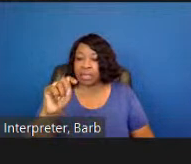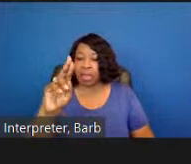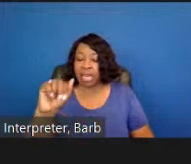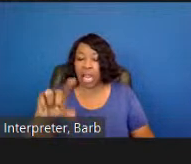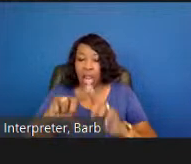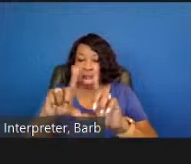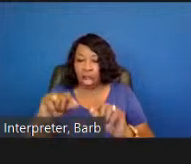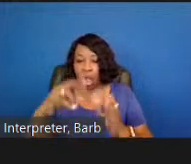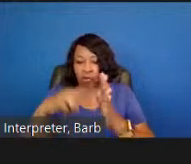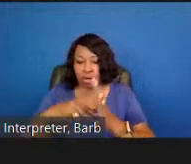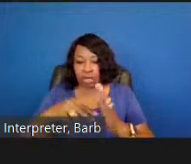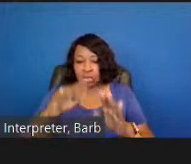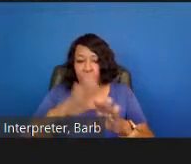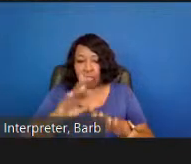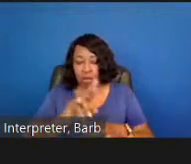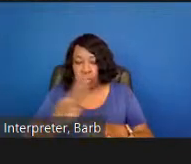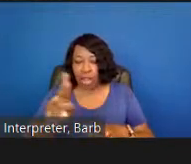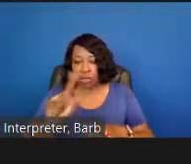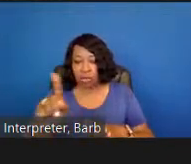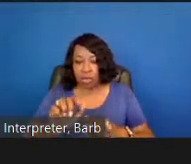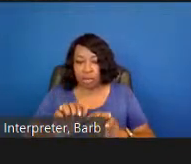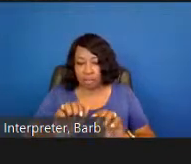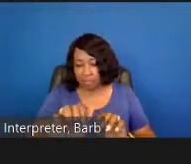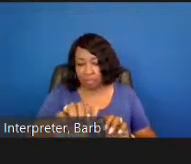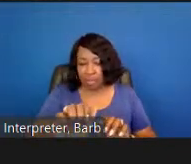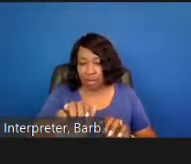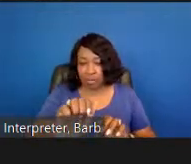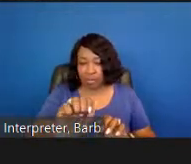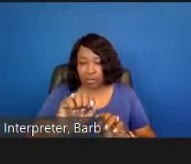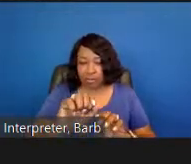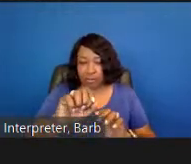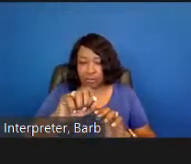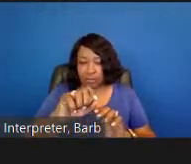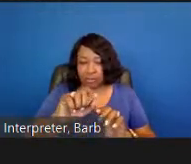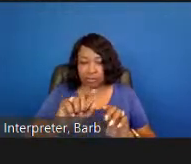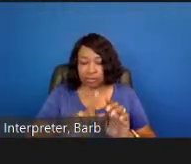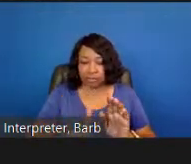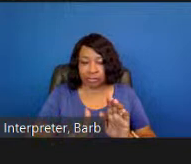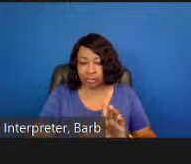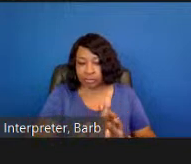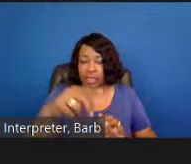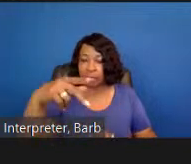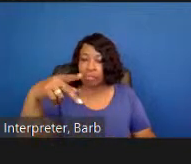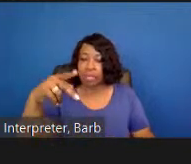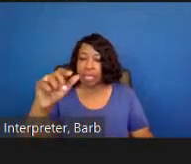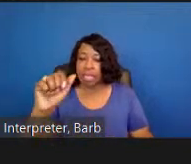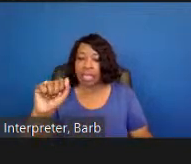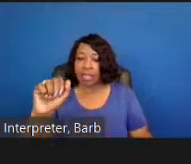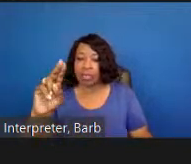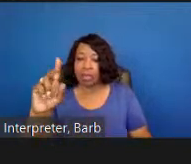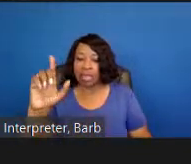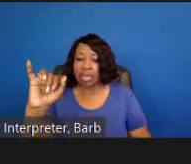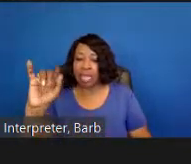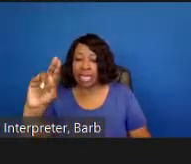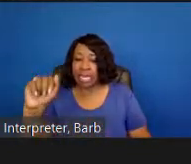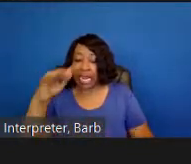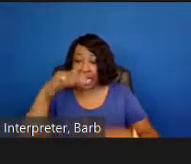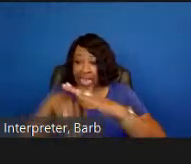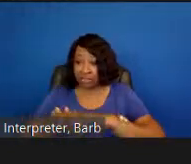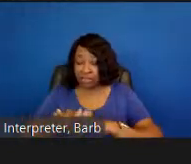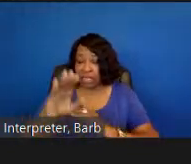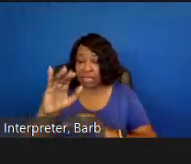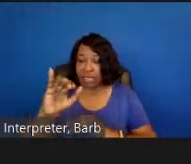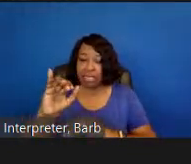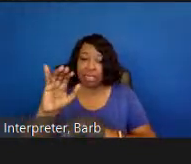push that gate open and go down the ramp to the Paulina entrance of the Illinois Medical District. The